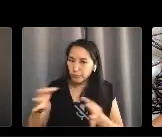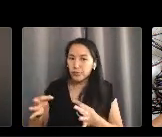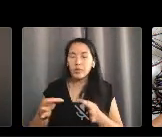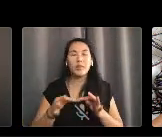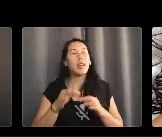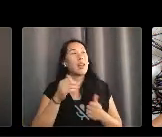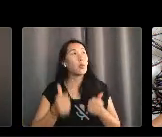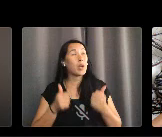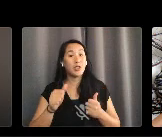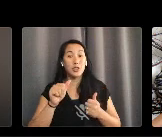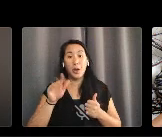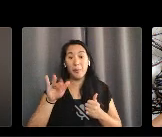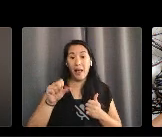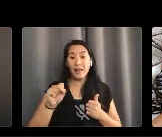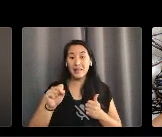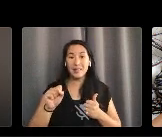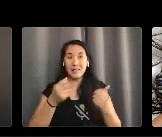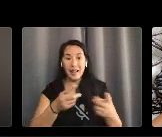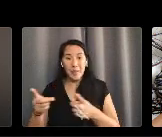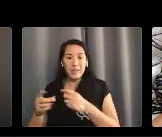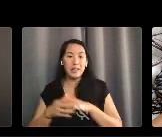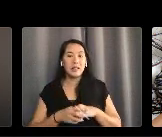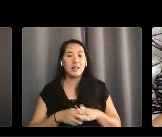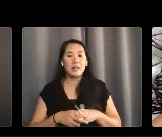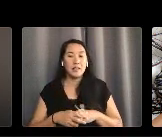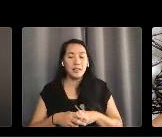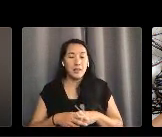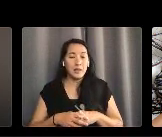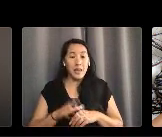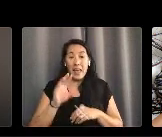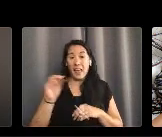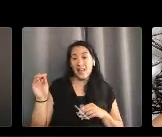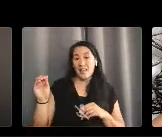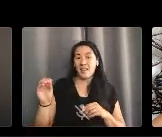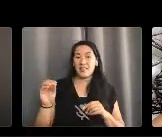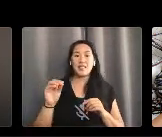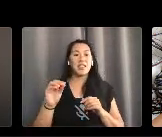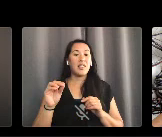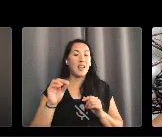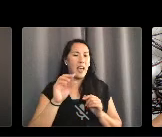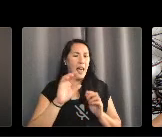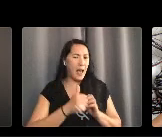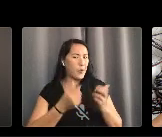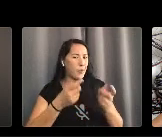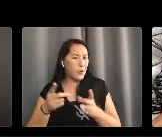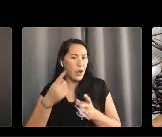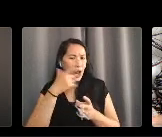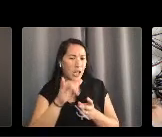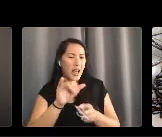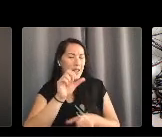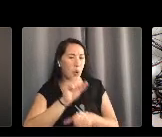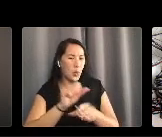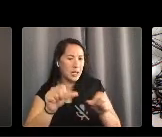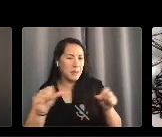might be happening there. Consider how these may play out in the workplace. How does unconscious bias